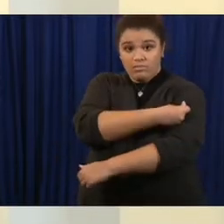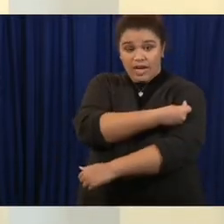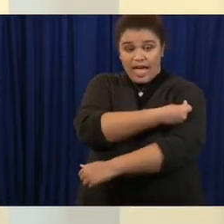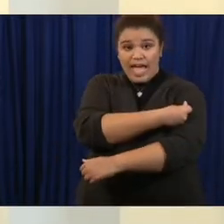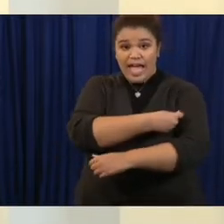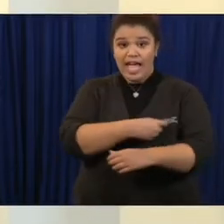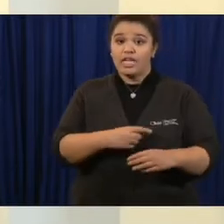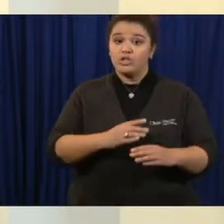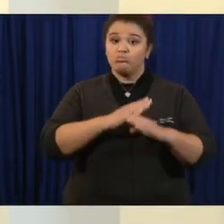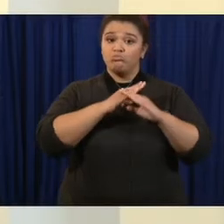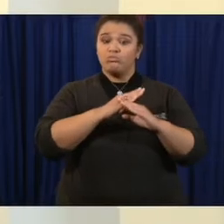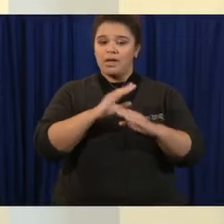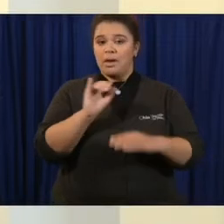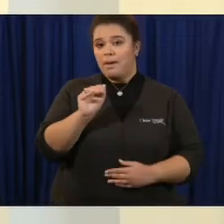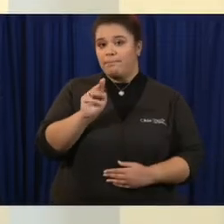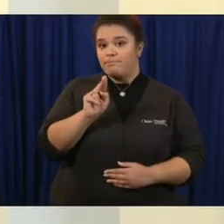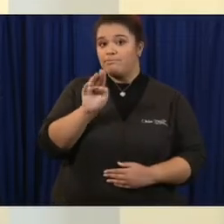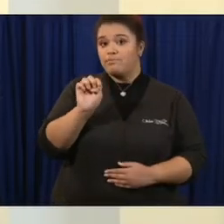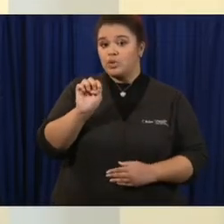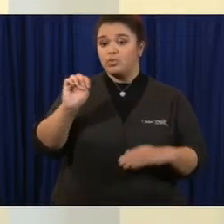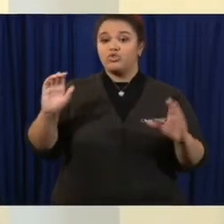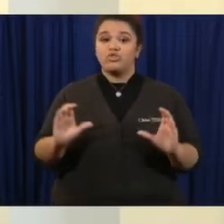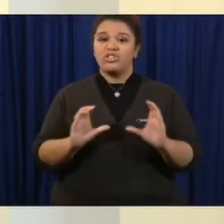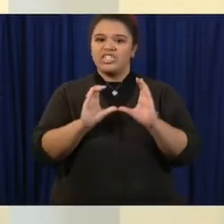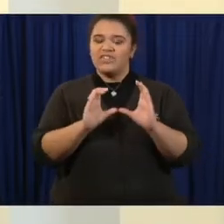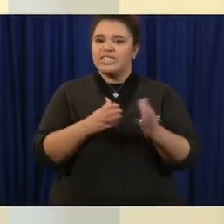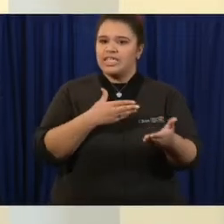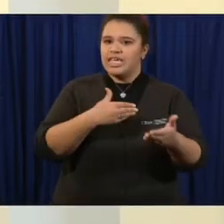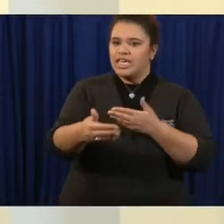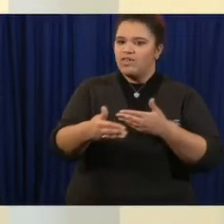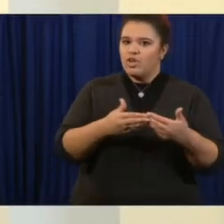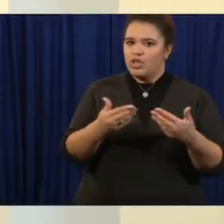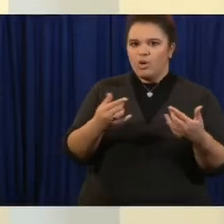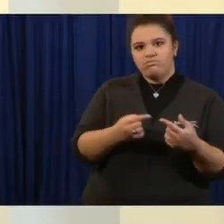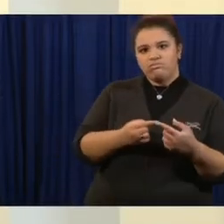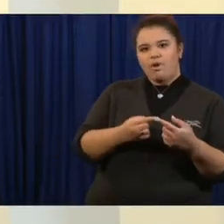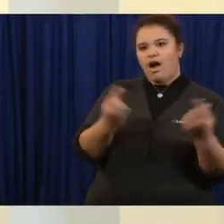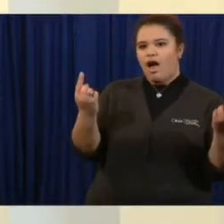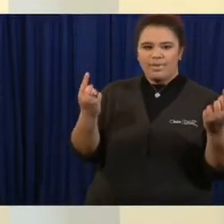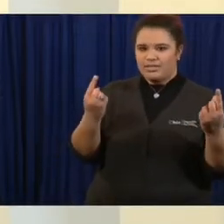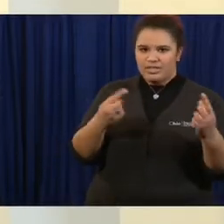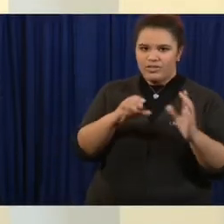they seemingly contradict our Bill of Rights and constitutional protections?